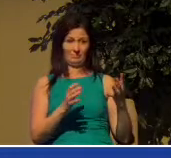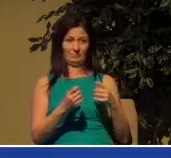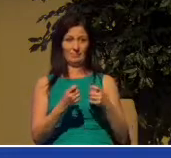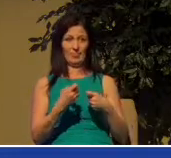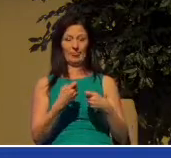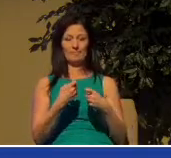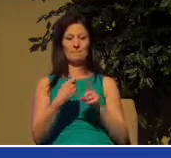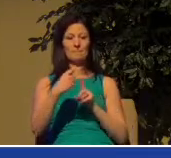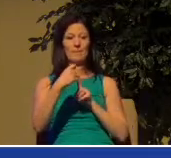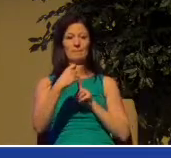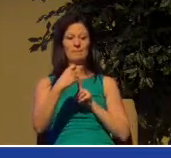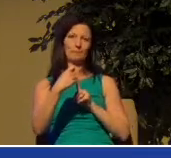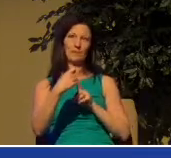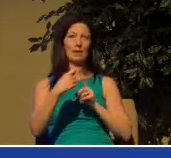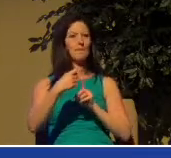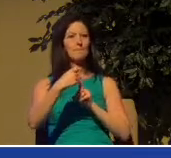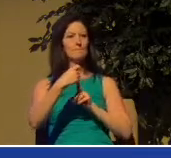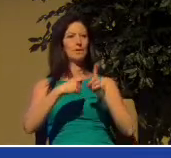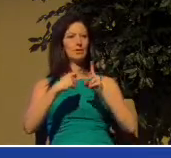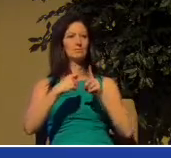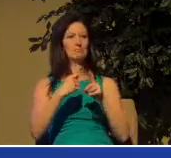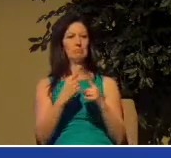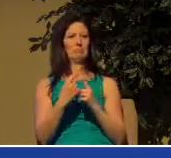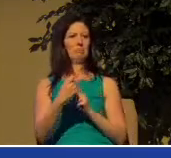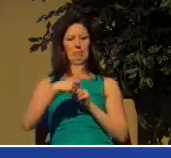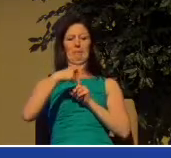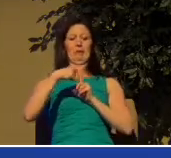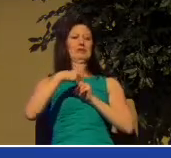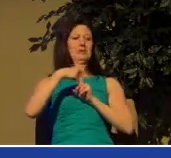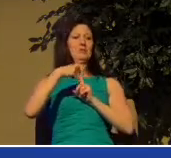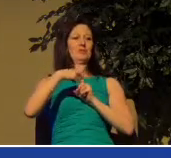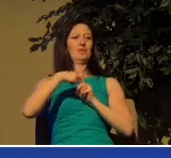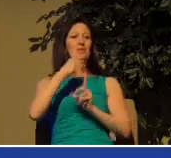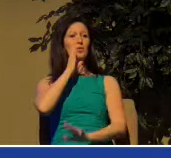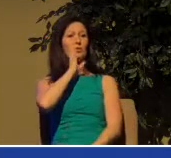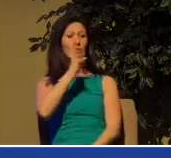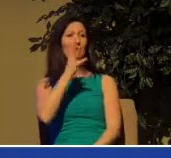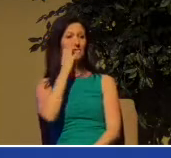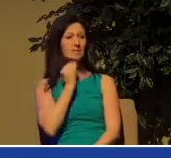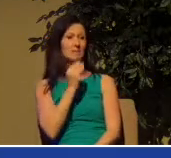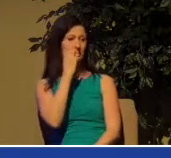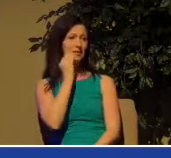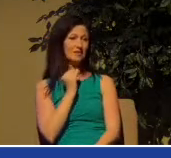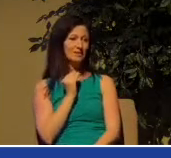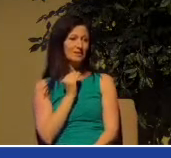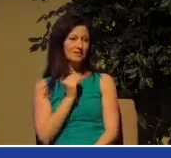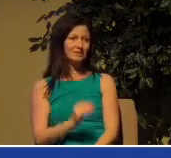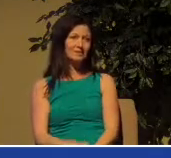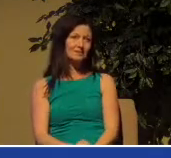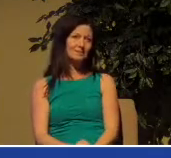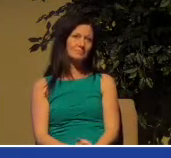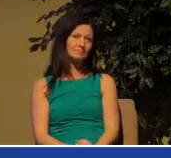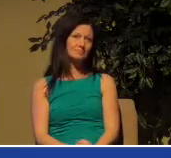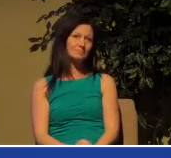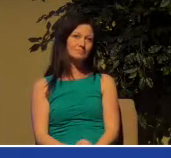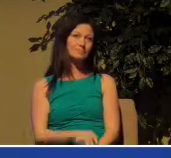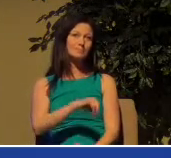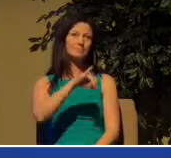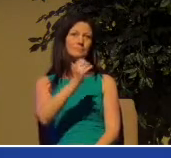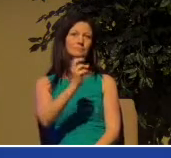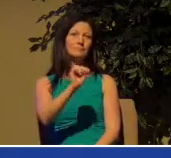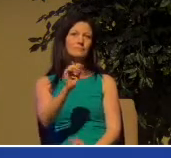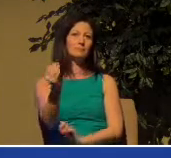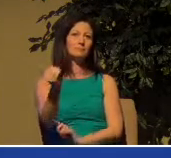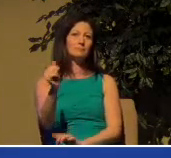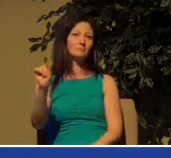persecution. I know that's a surprise. We will experience persecution. Jesus, John 15:20, remember